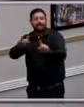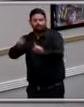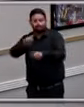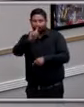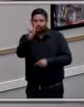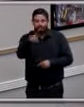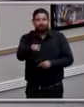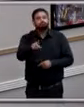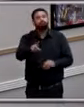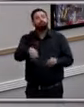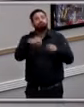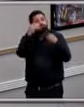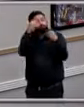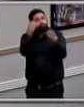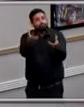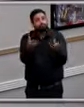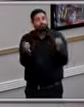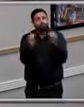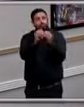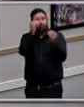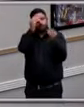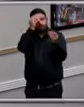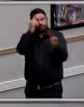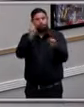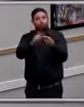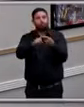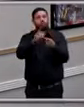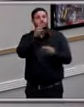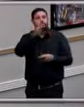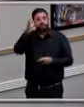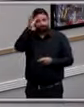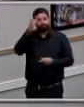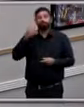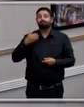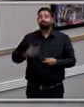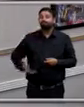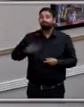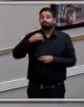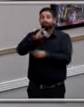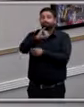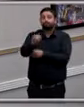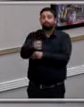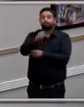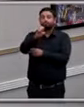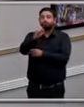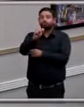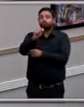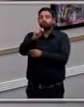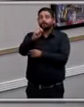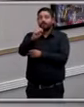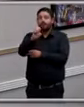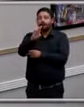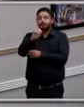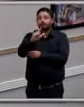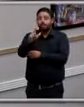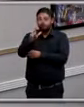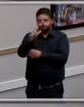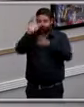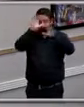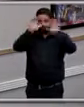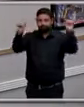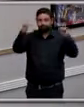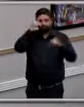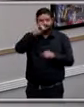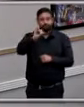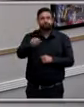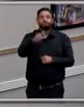more information to our parents. I'm Jeanette Ball, Superintendent for Judson ISD. Good